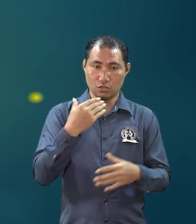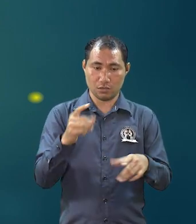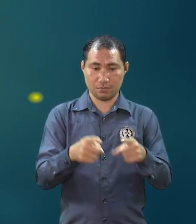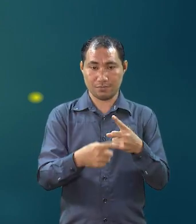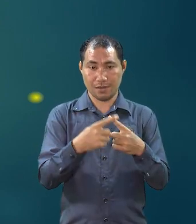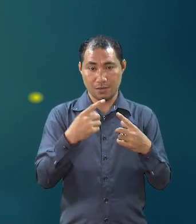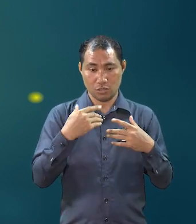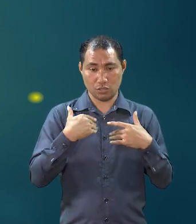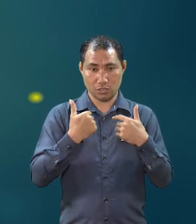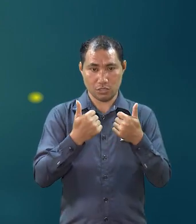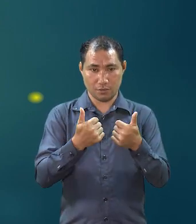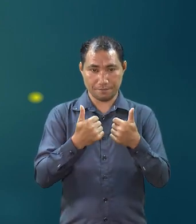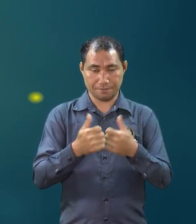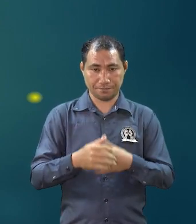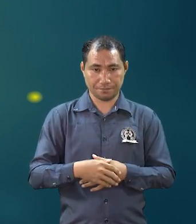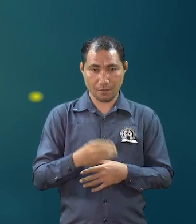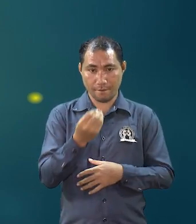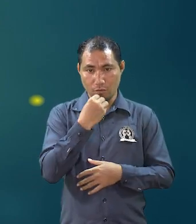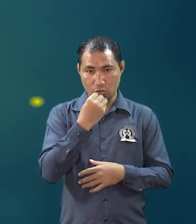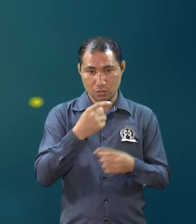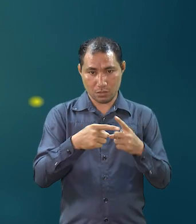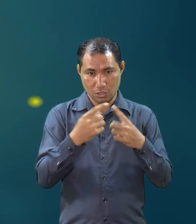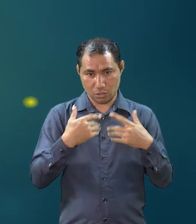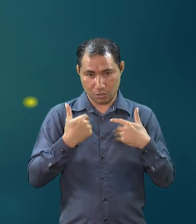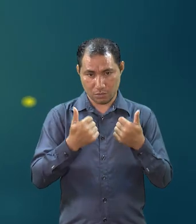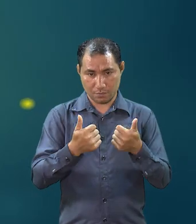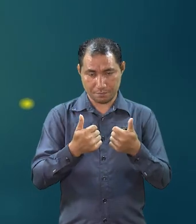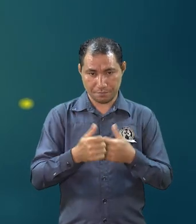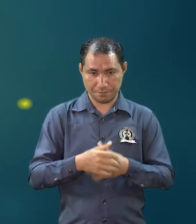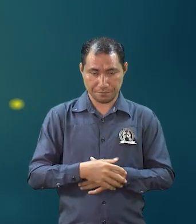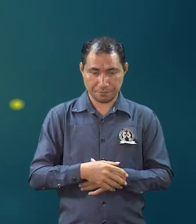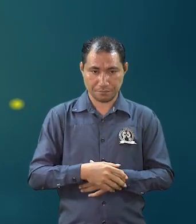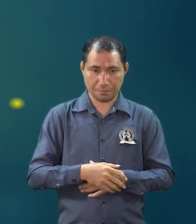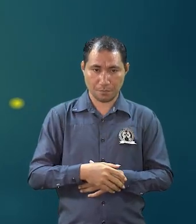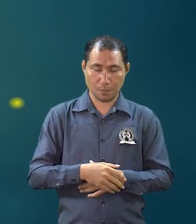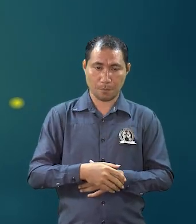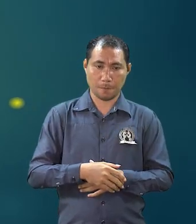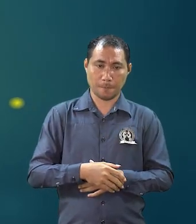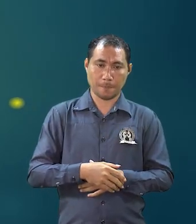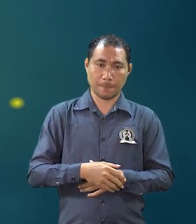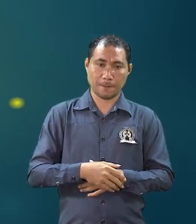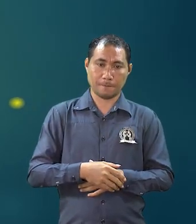nutrition. Food and nutrition.